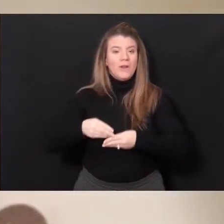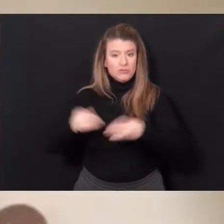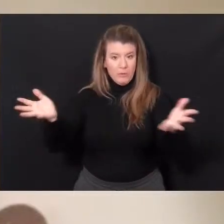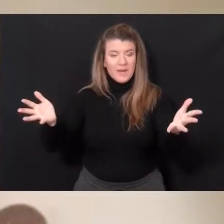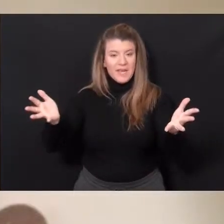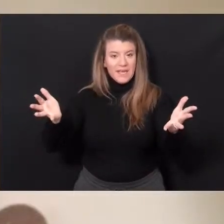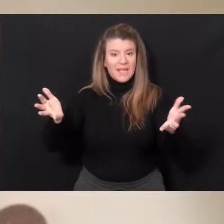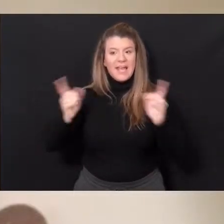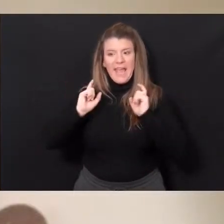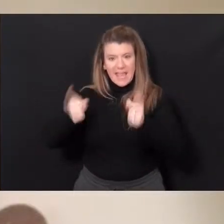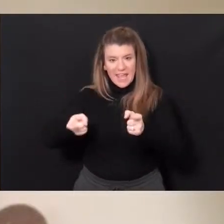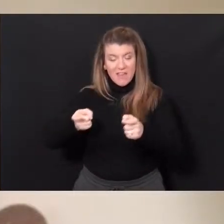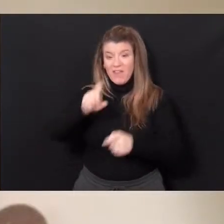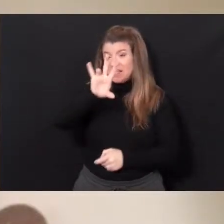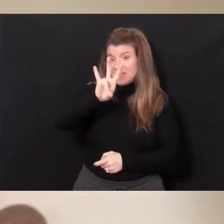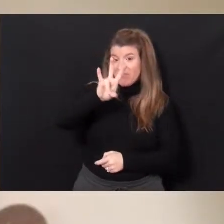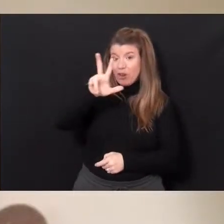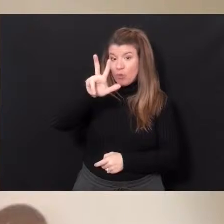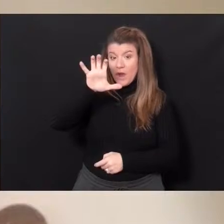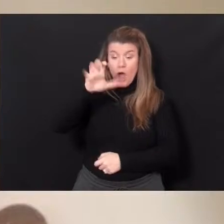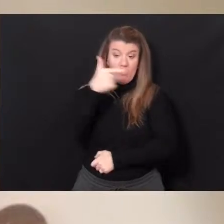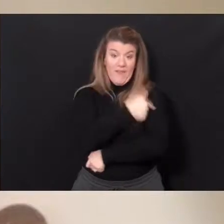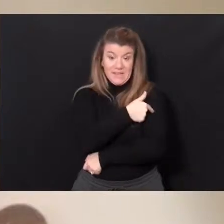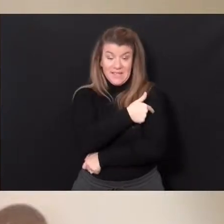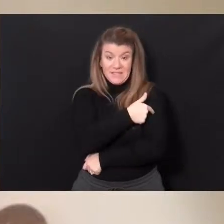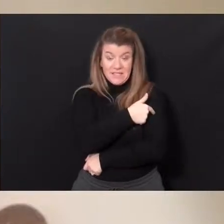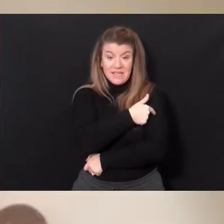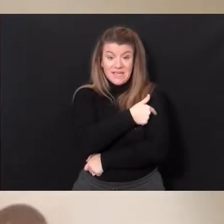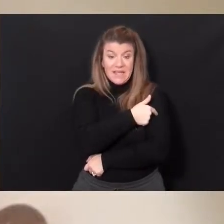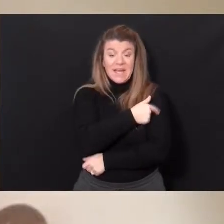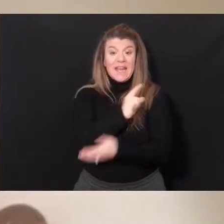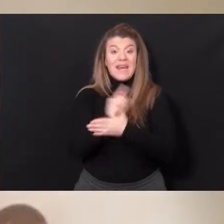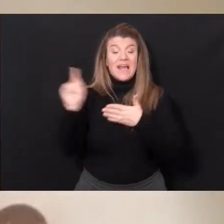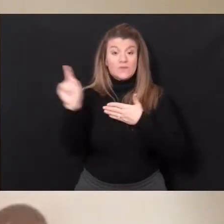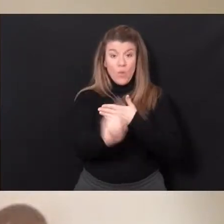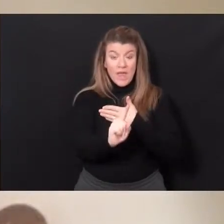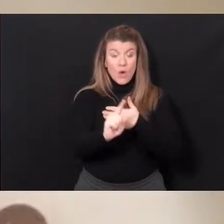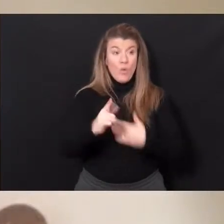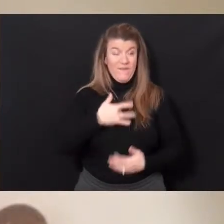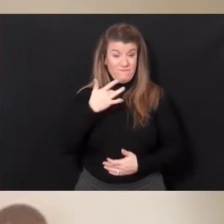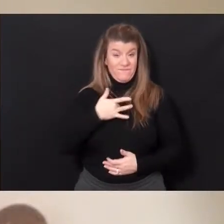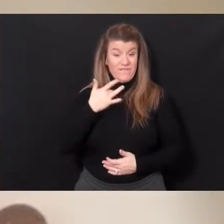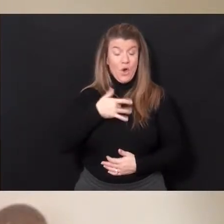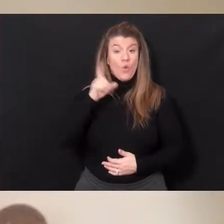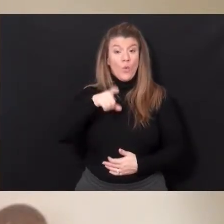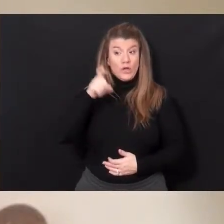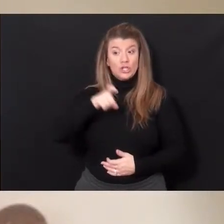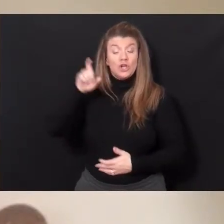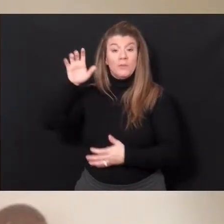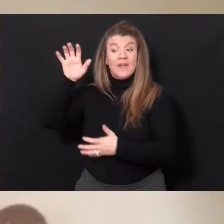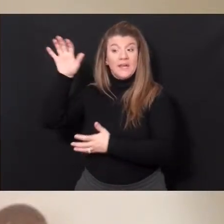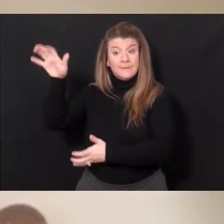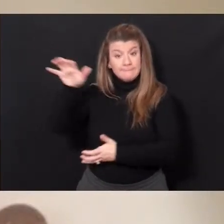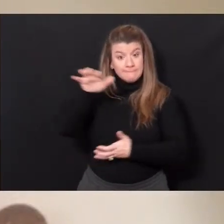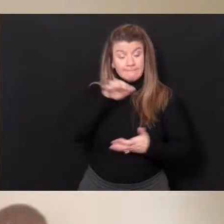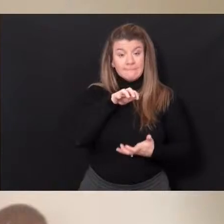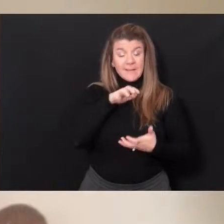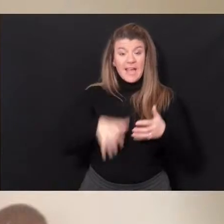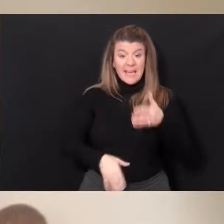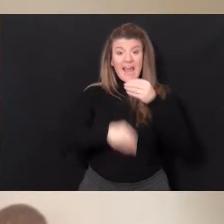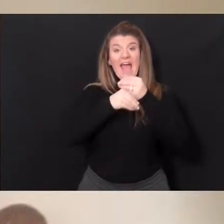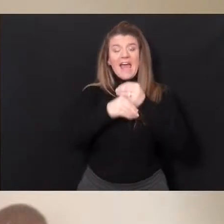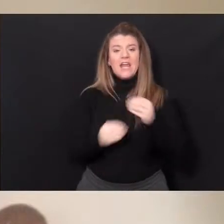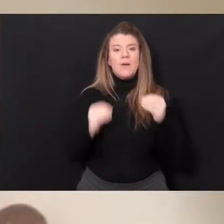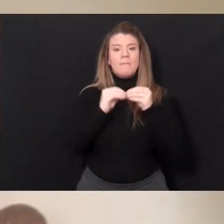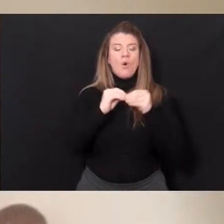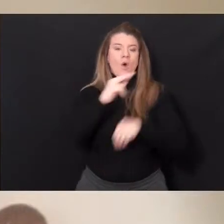and administering 7,300 vaccines. Next week, we believe we will be bringing on federally qualified health